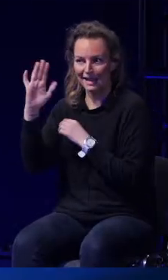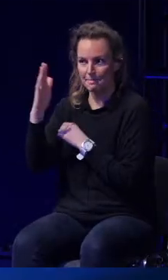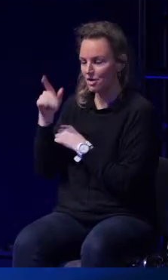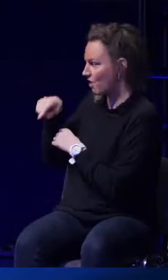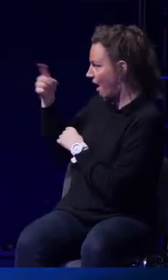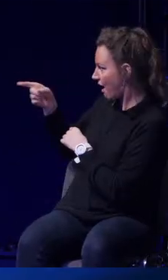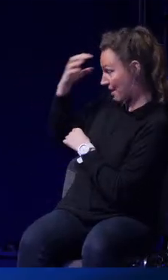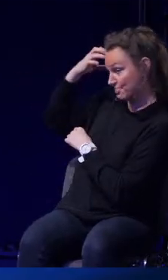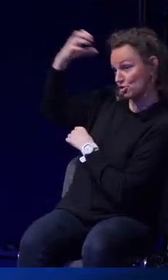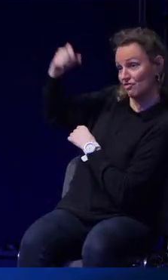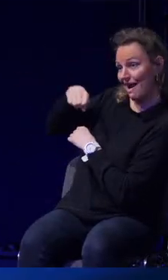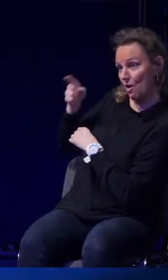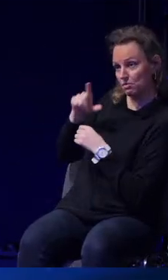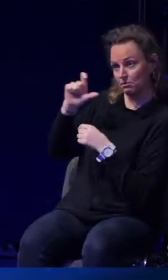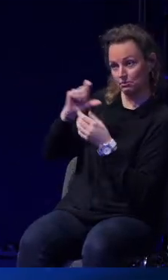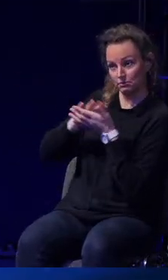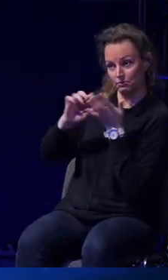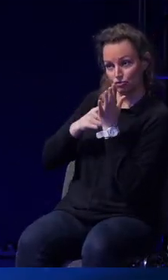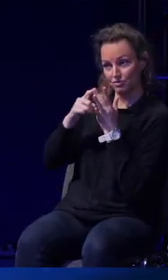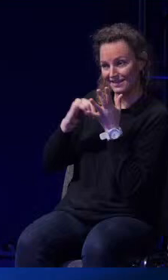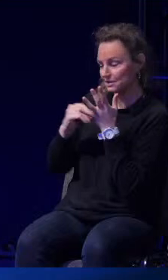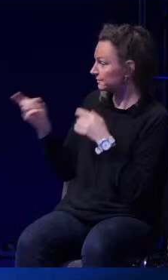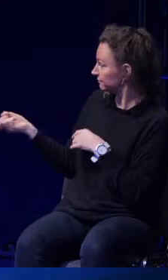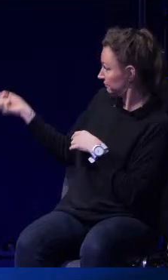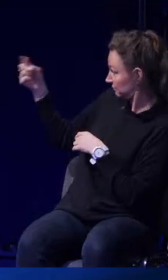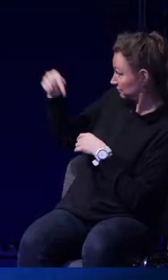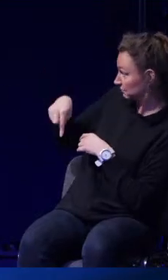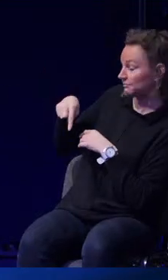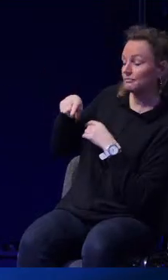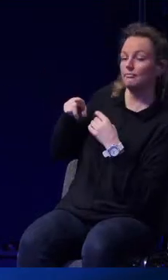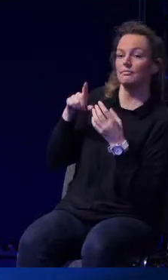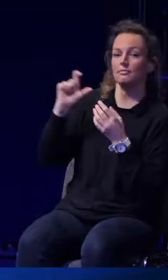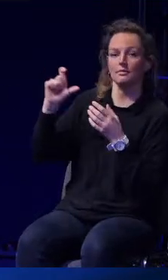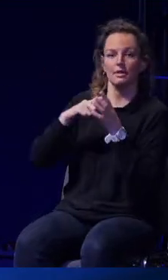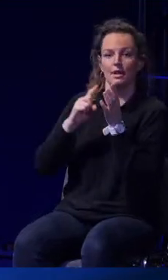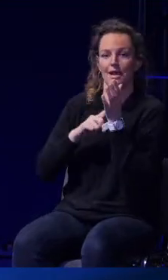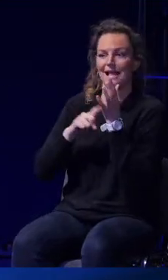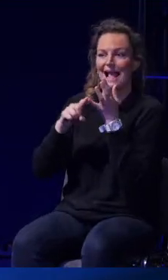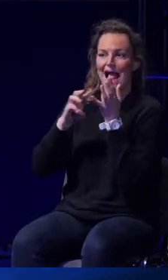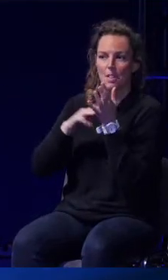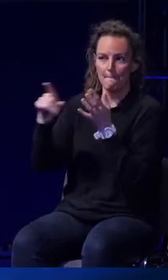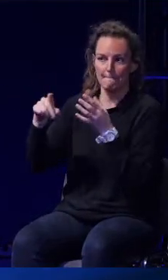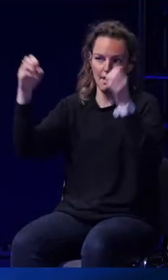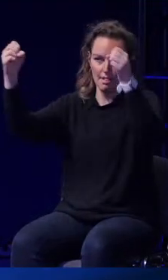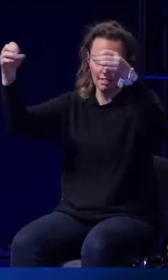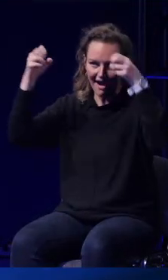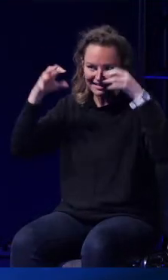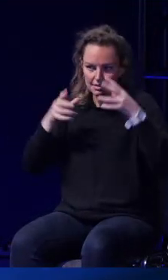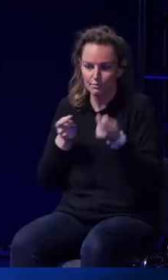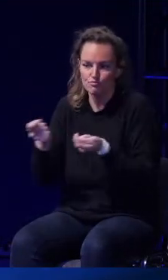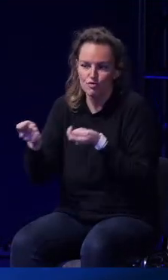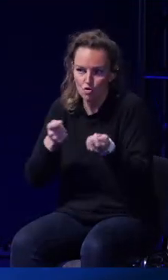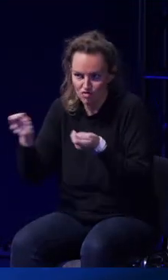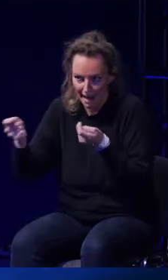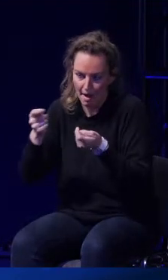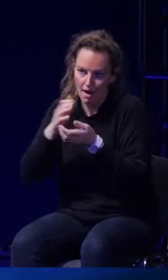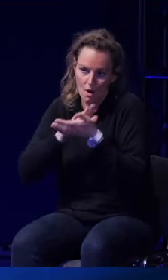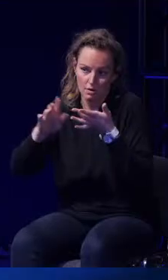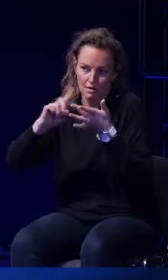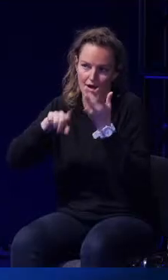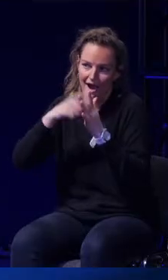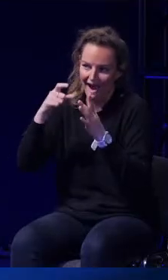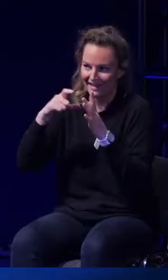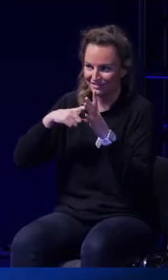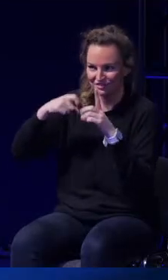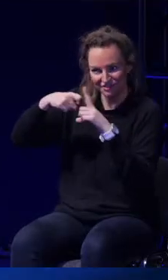Crown. And we have Callum Crisell. He is the lighting programmer on Hijack. That'll be a theme today, the show